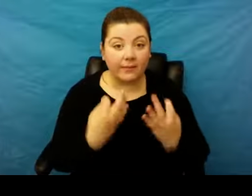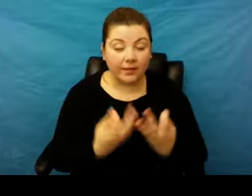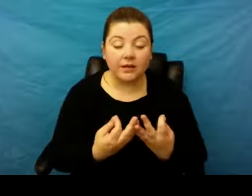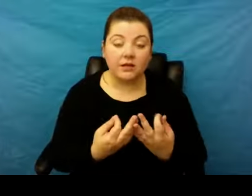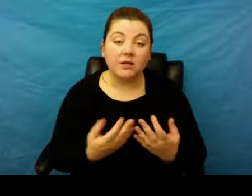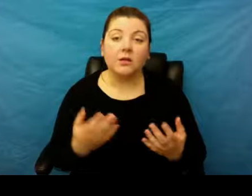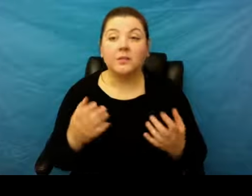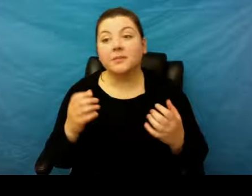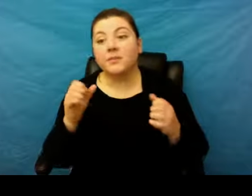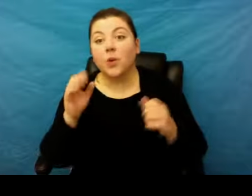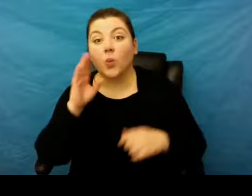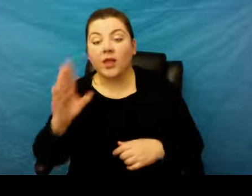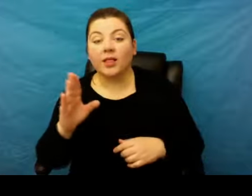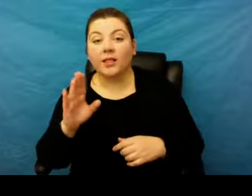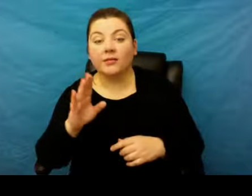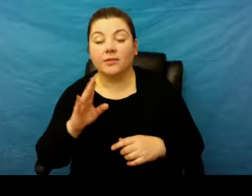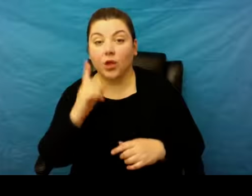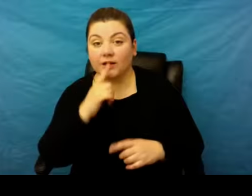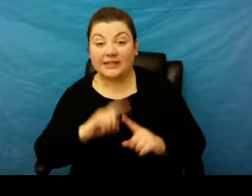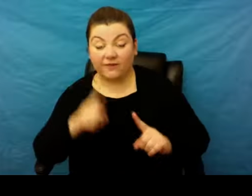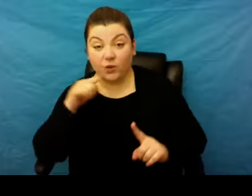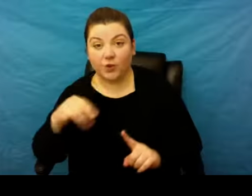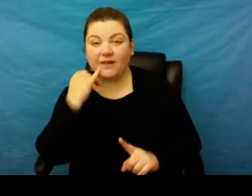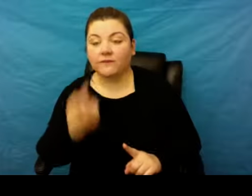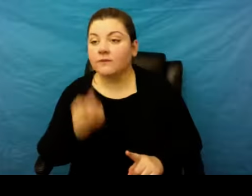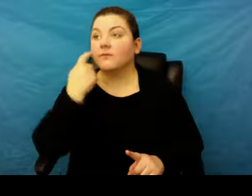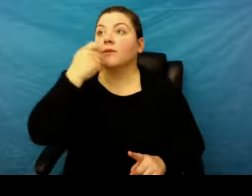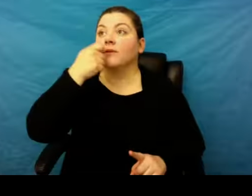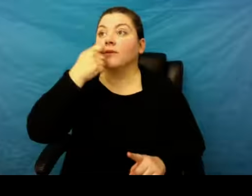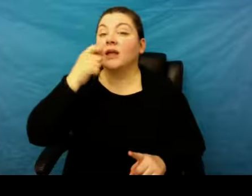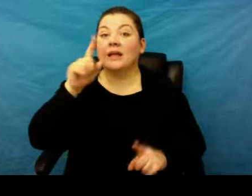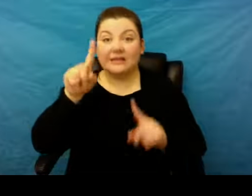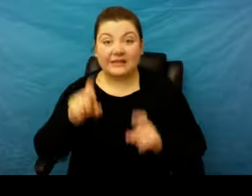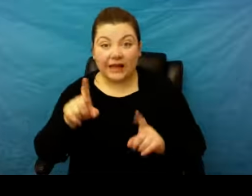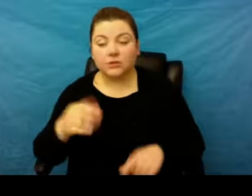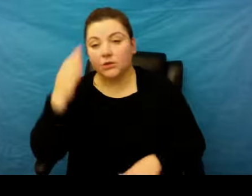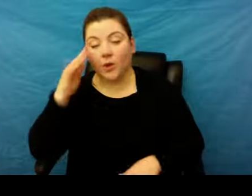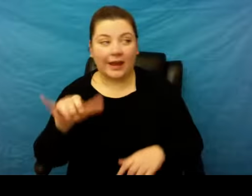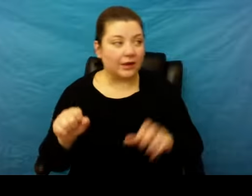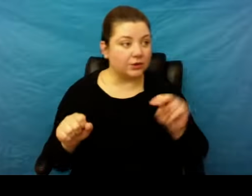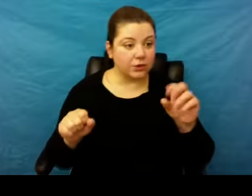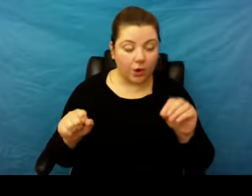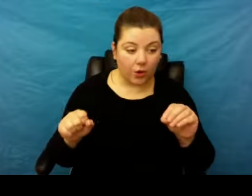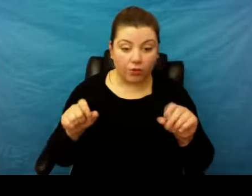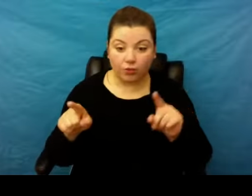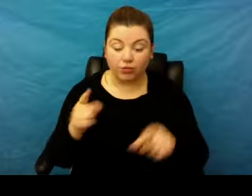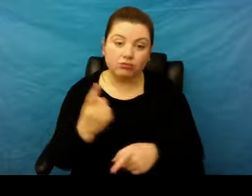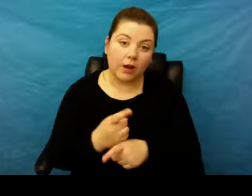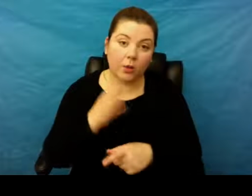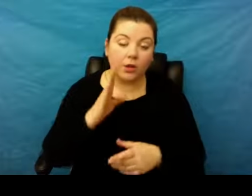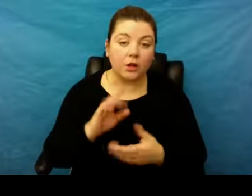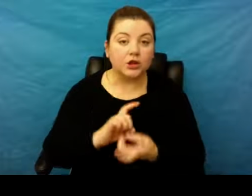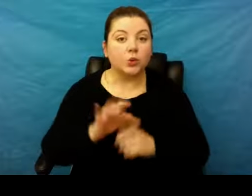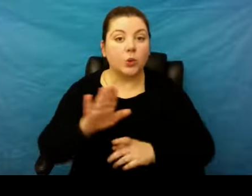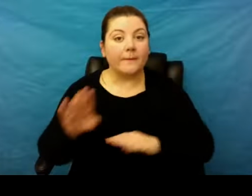that test result. The caveat is if your community, whether that's New York or Tennessee,